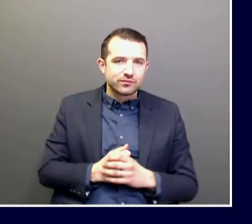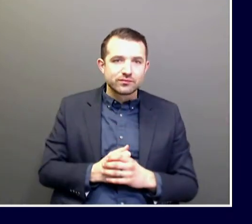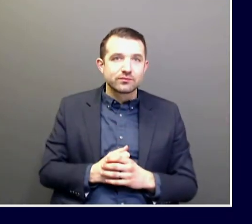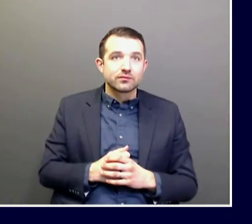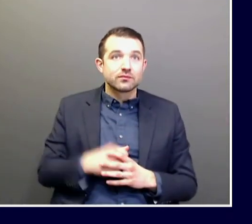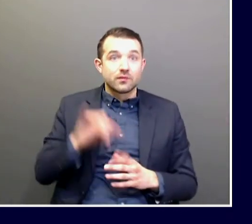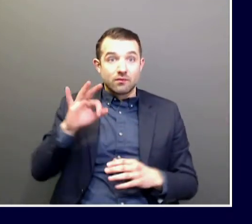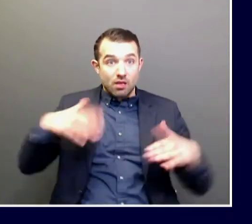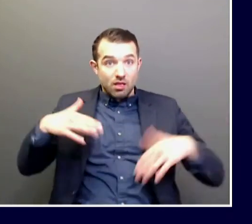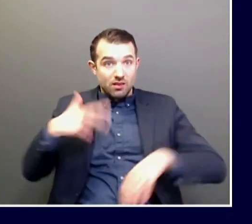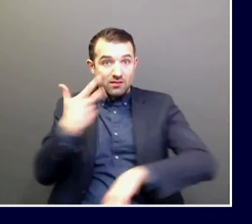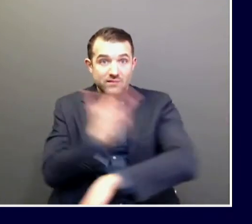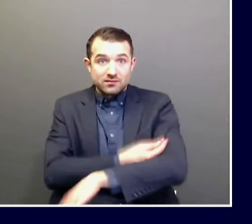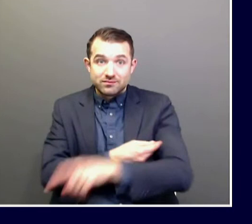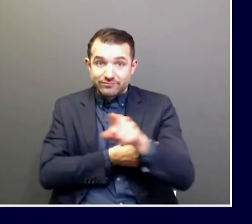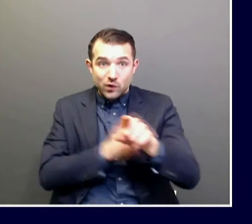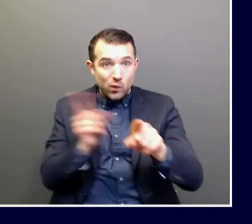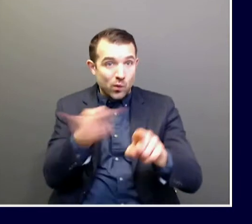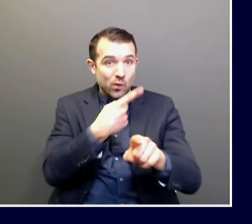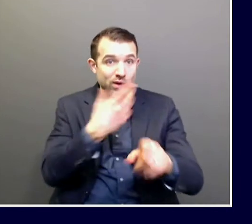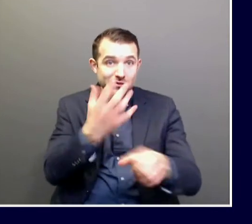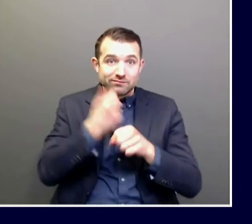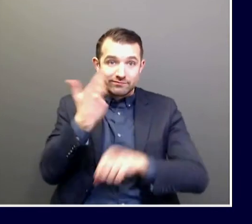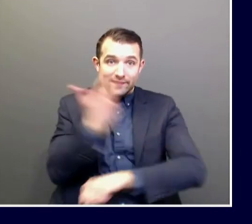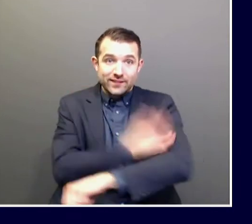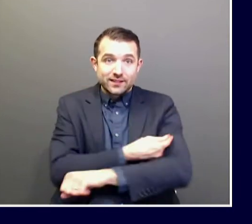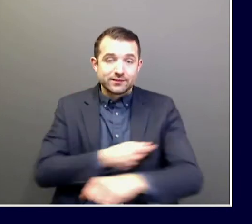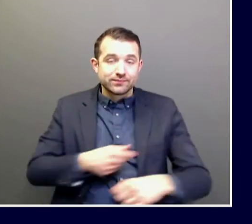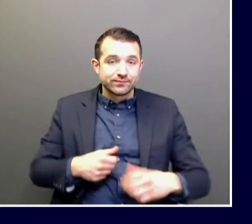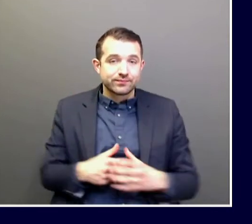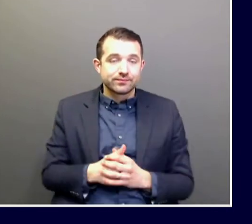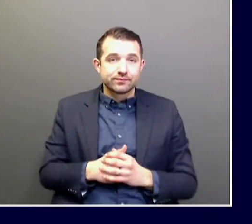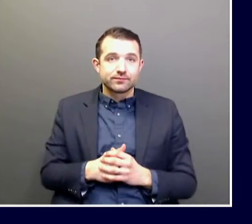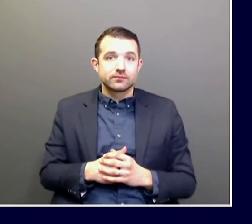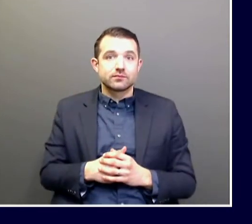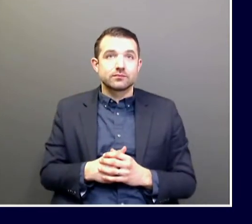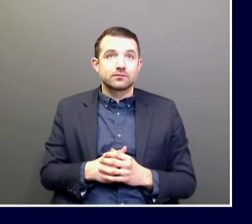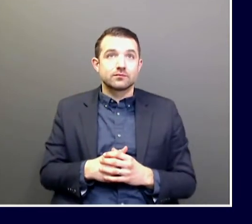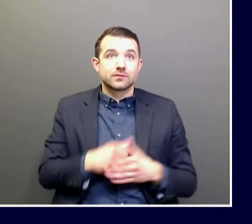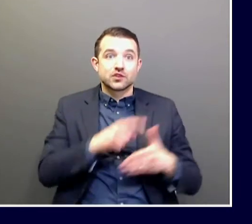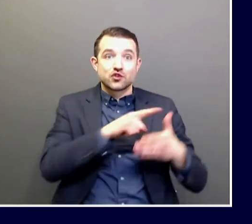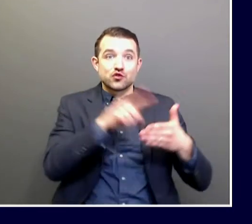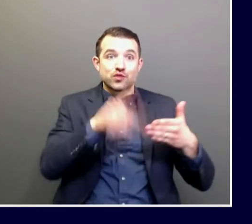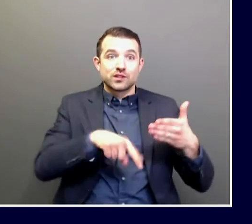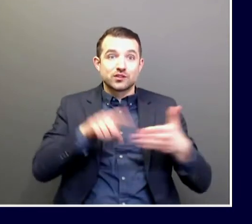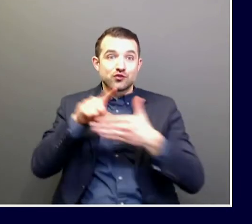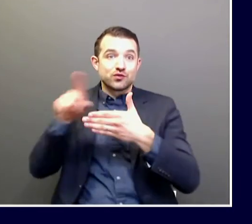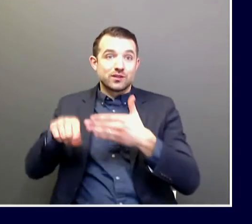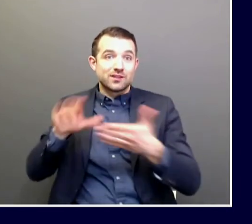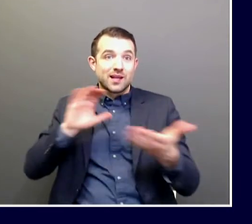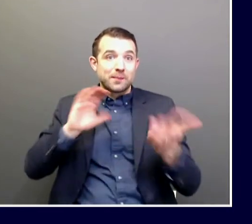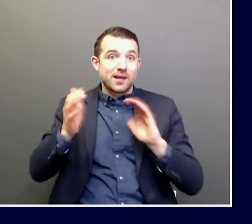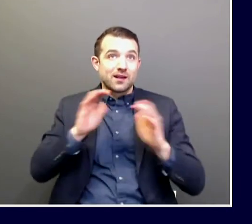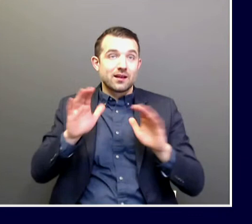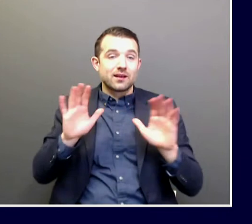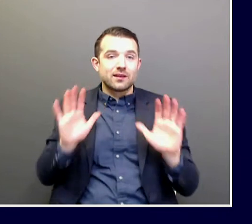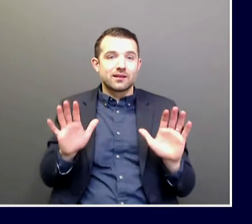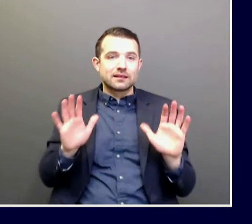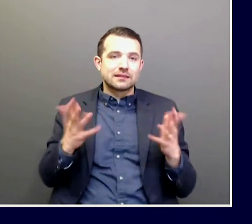because it is two different outcomes from the same variant. Thank you both for your time and